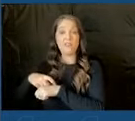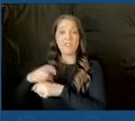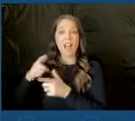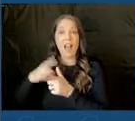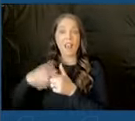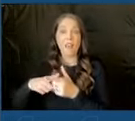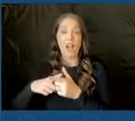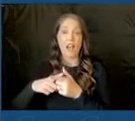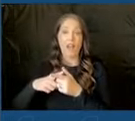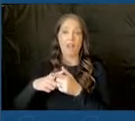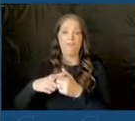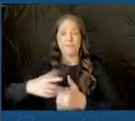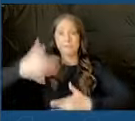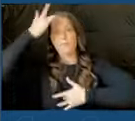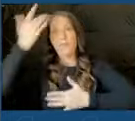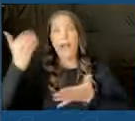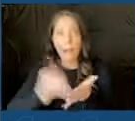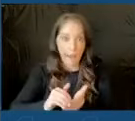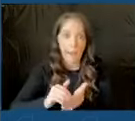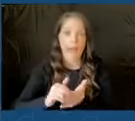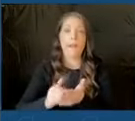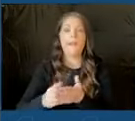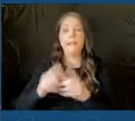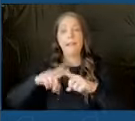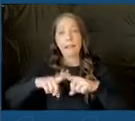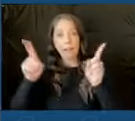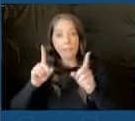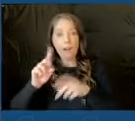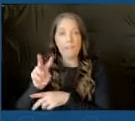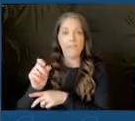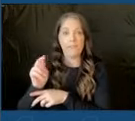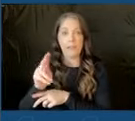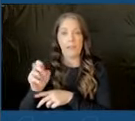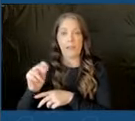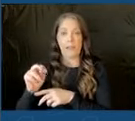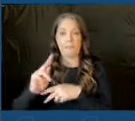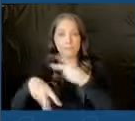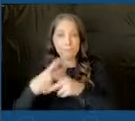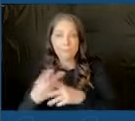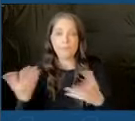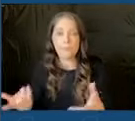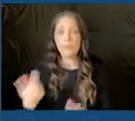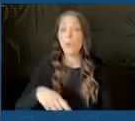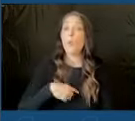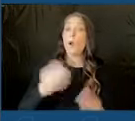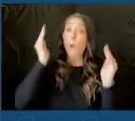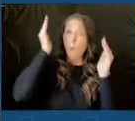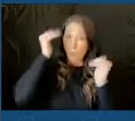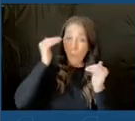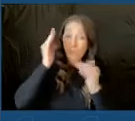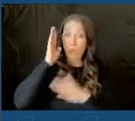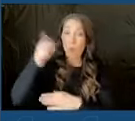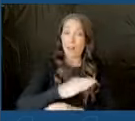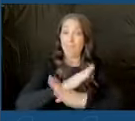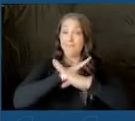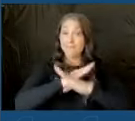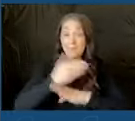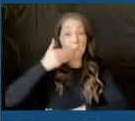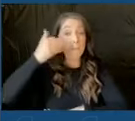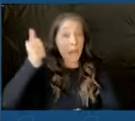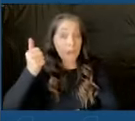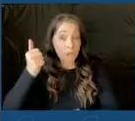with subsequent variants. So we're very hopeful that this one will protect better against infection because it